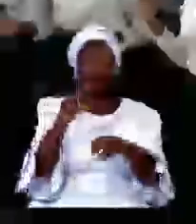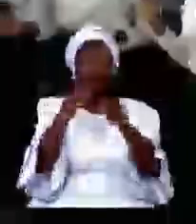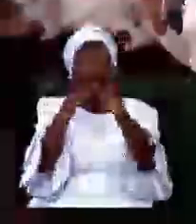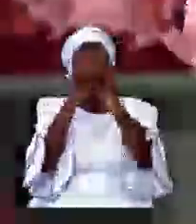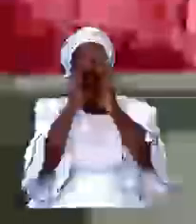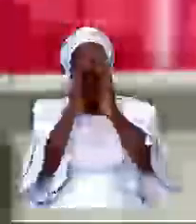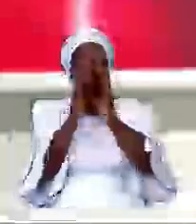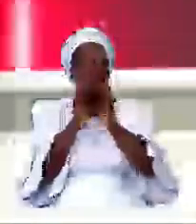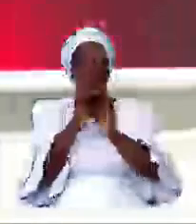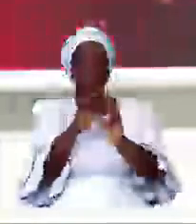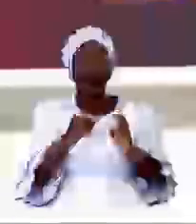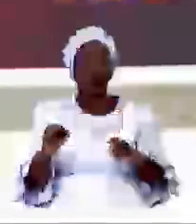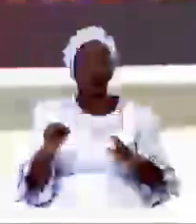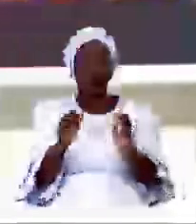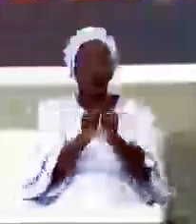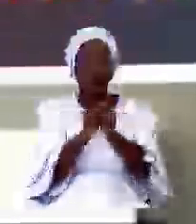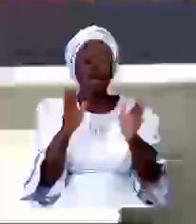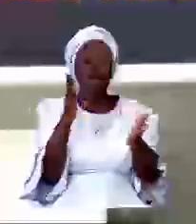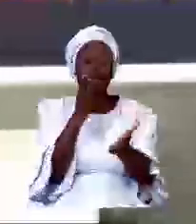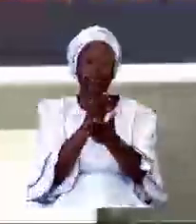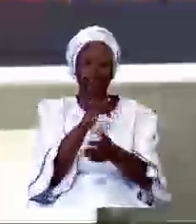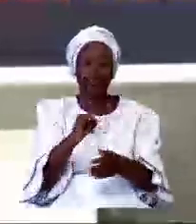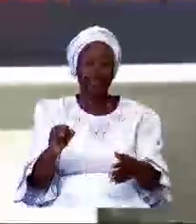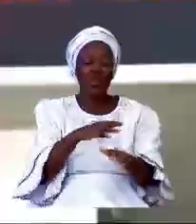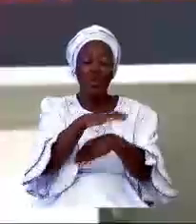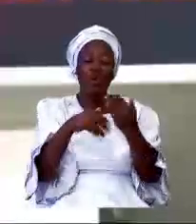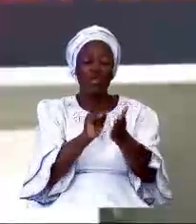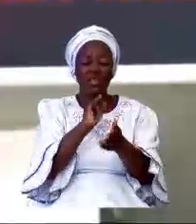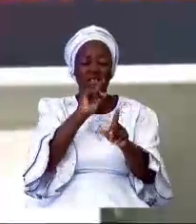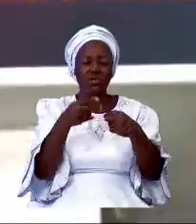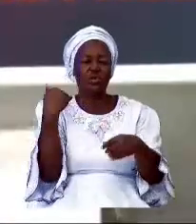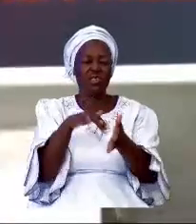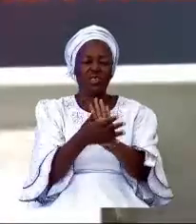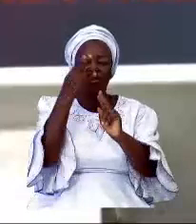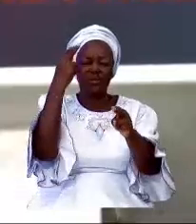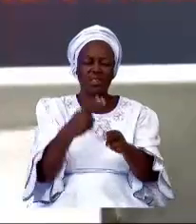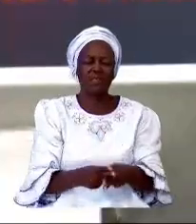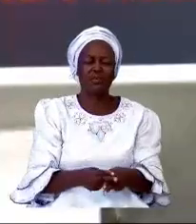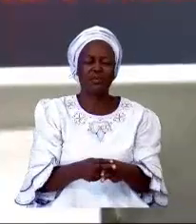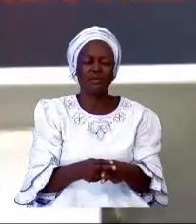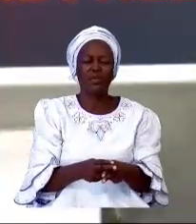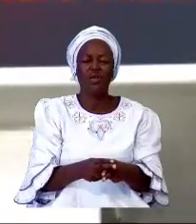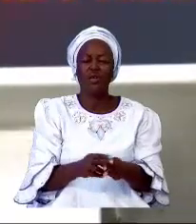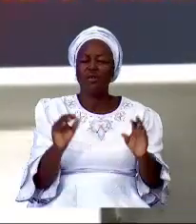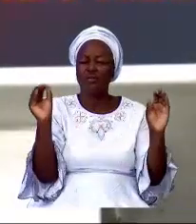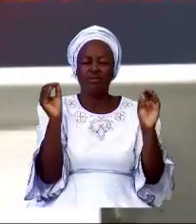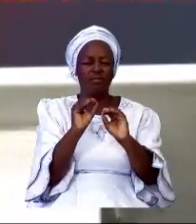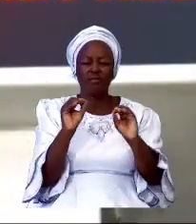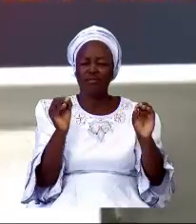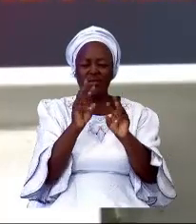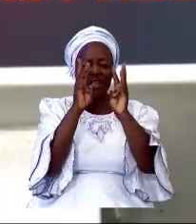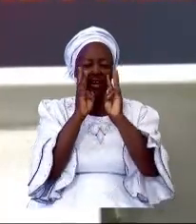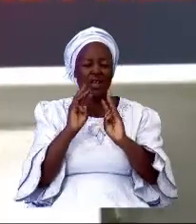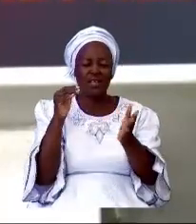All that past of crying without stopping, all that is gone.